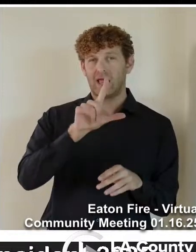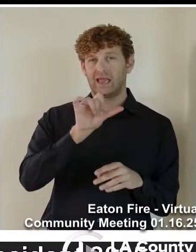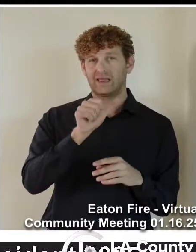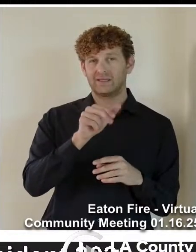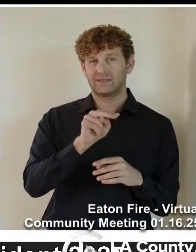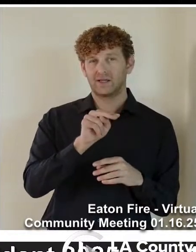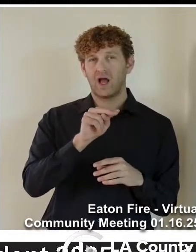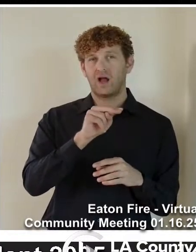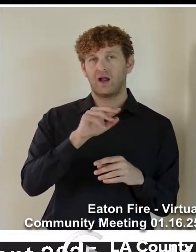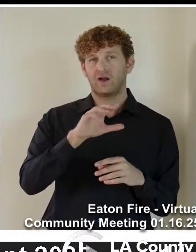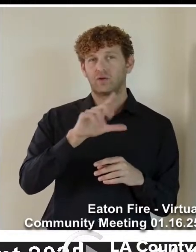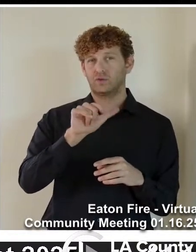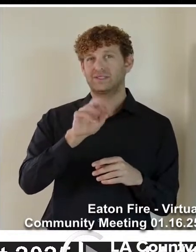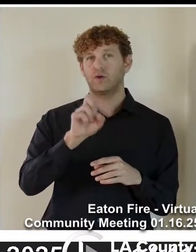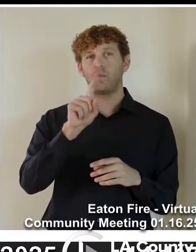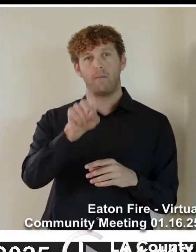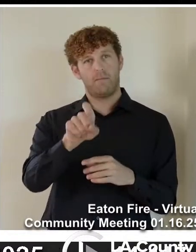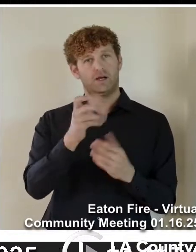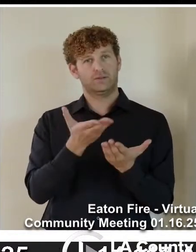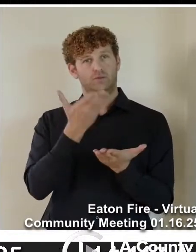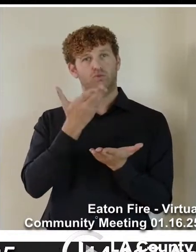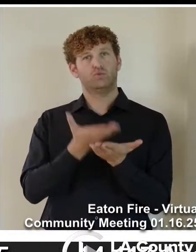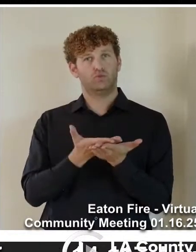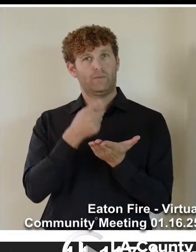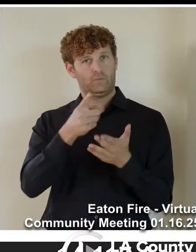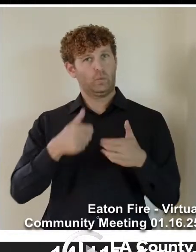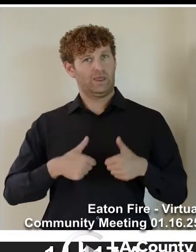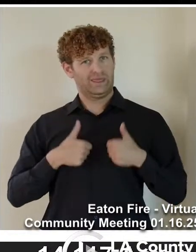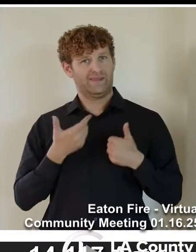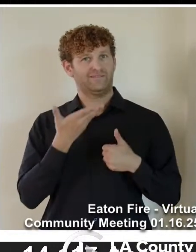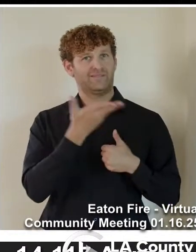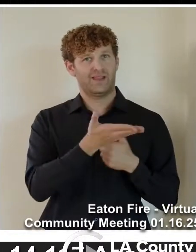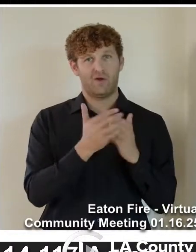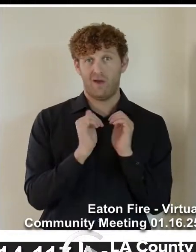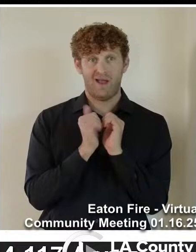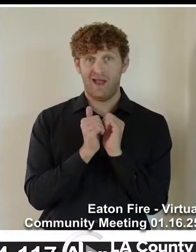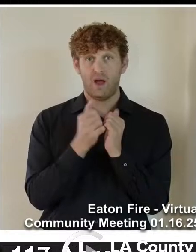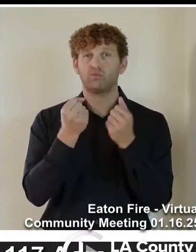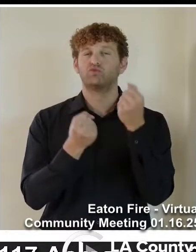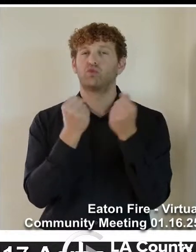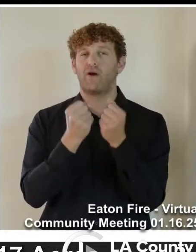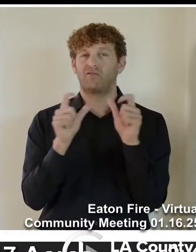residency, such as a driver's license or a utility bill.